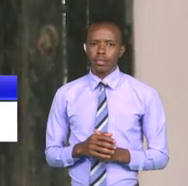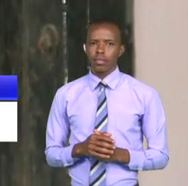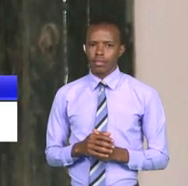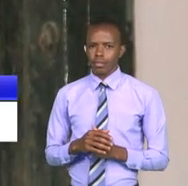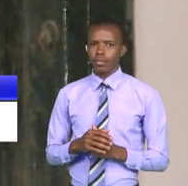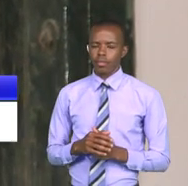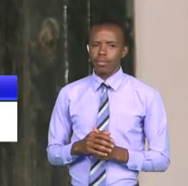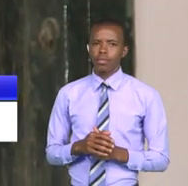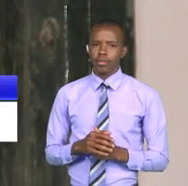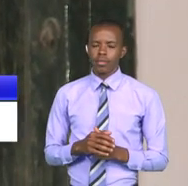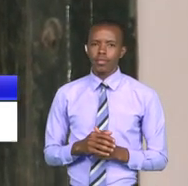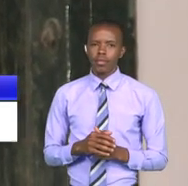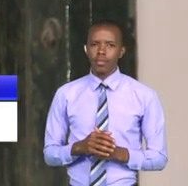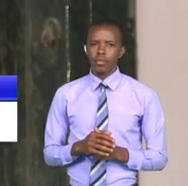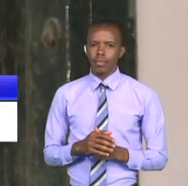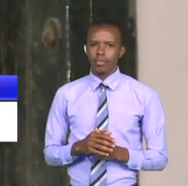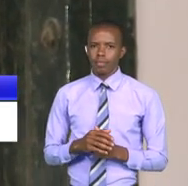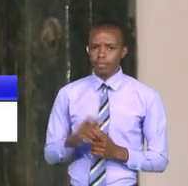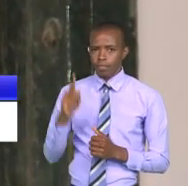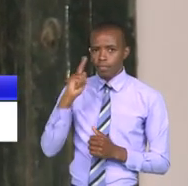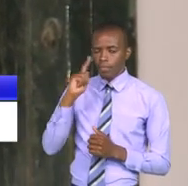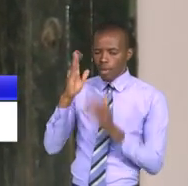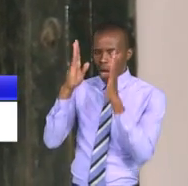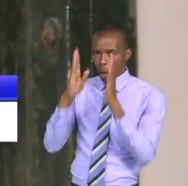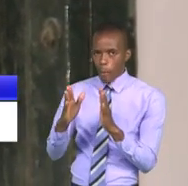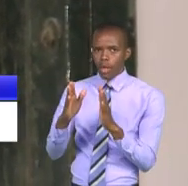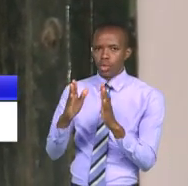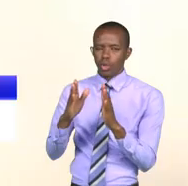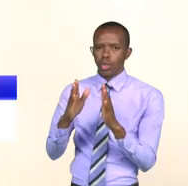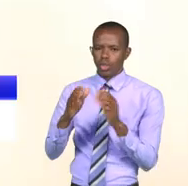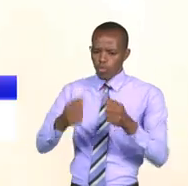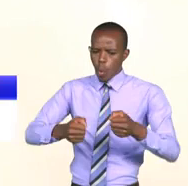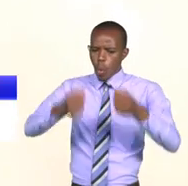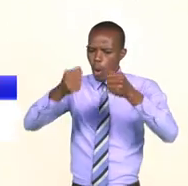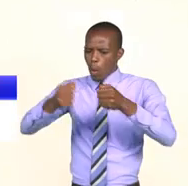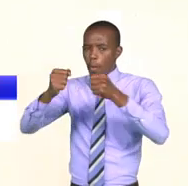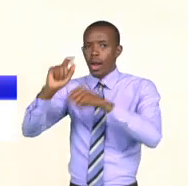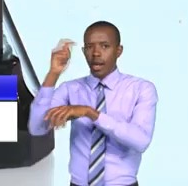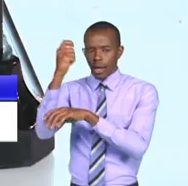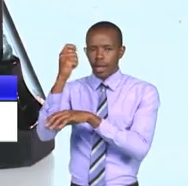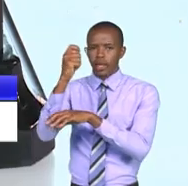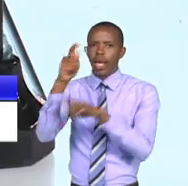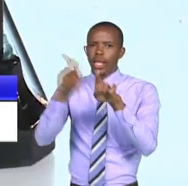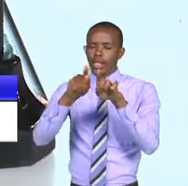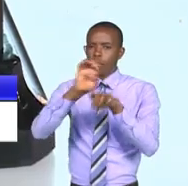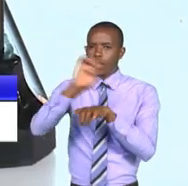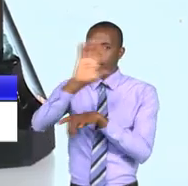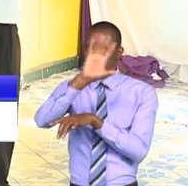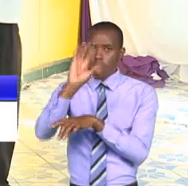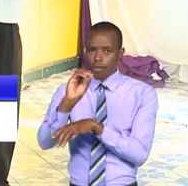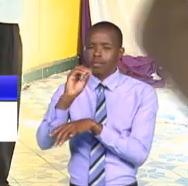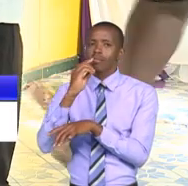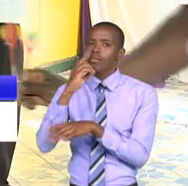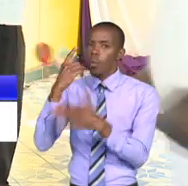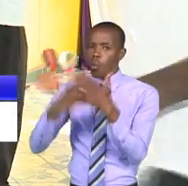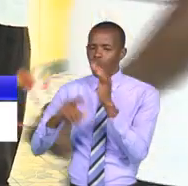Francis Zuma is the captain of Magereza Darts Club, who has led his team in scooping trophies here in Kenya as well as in East Africa. He says